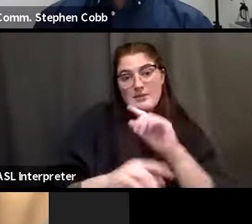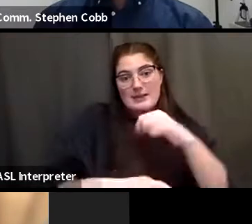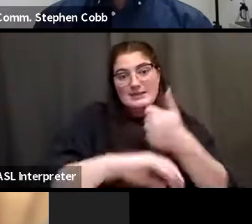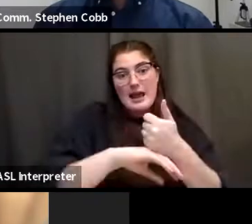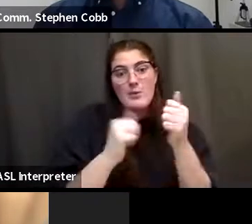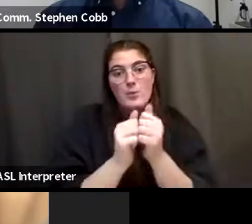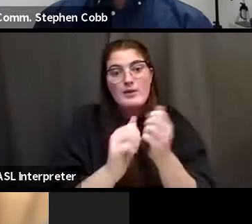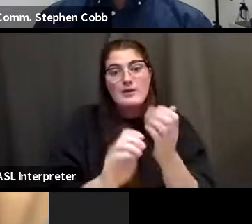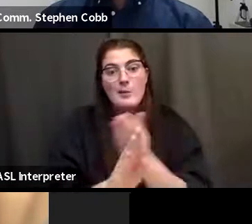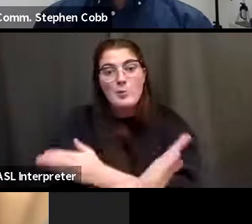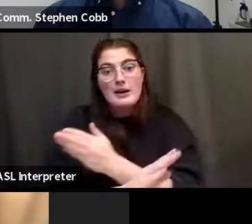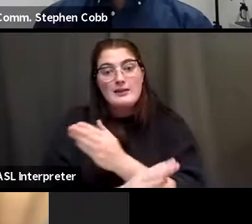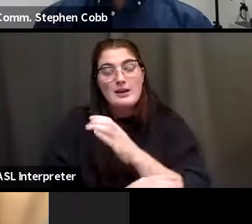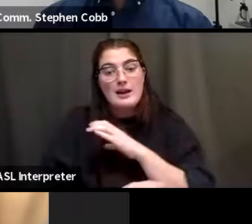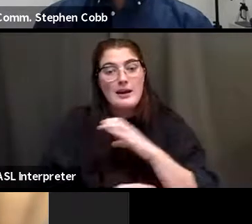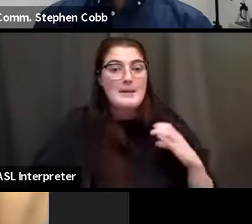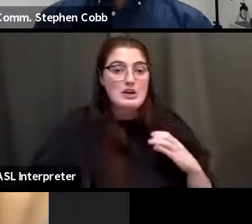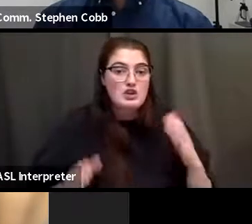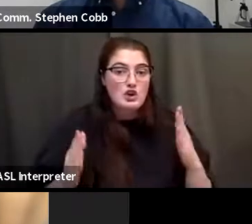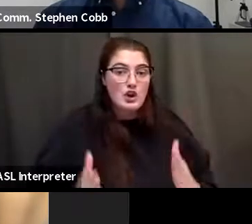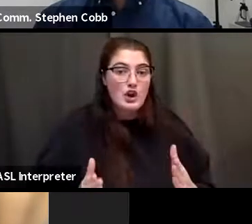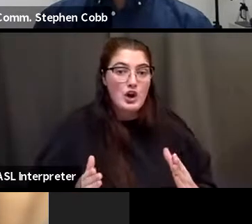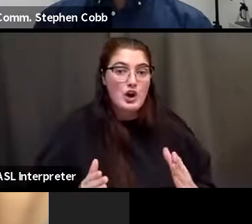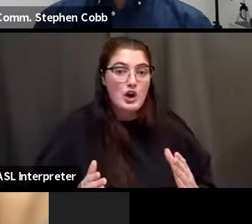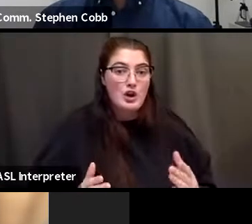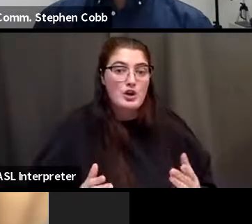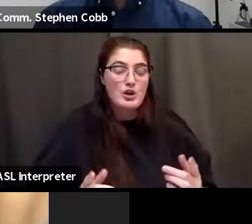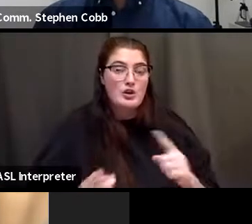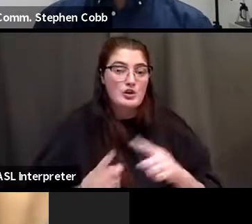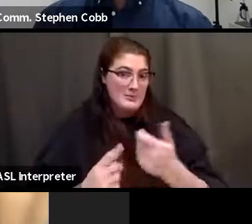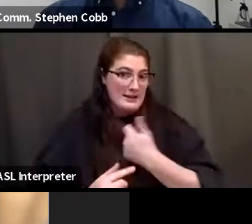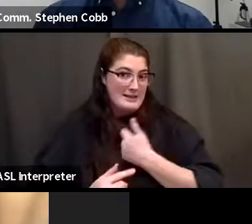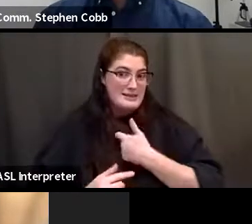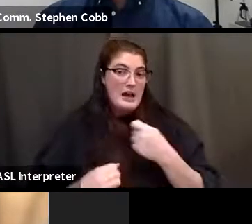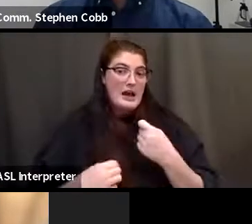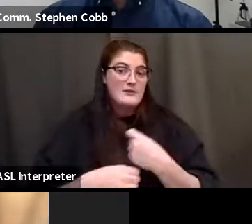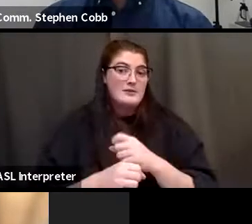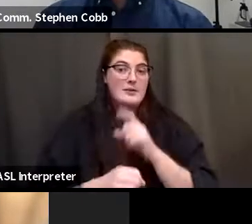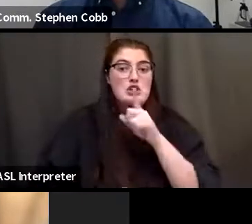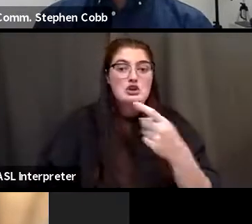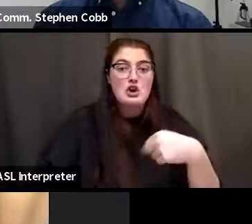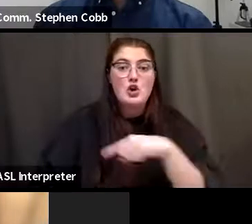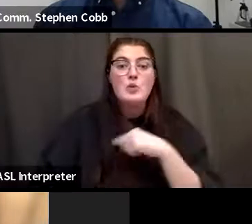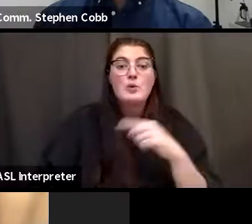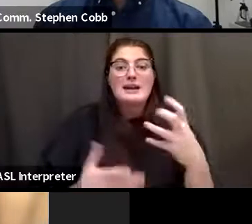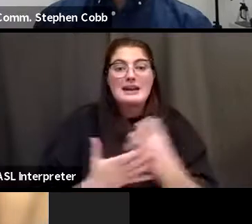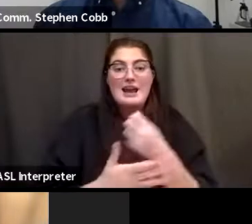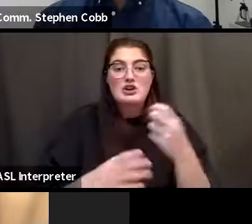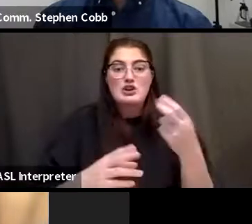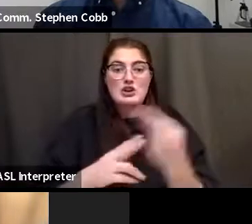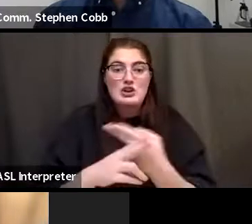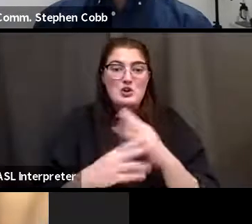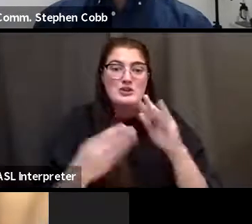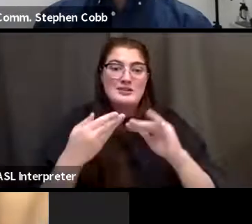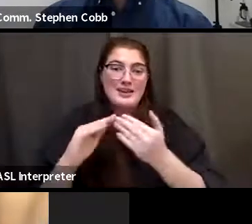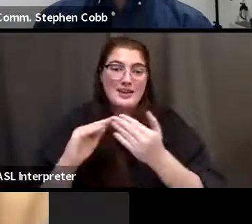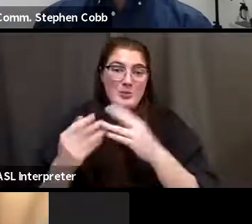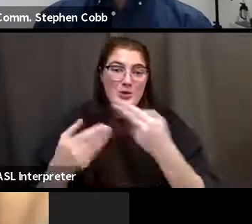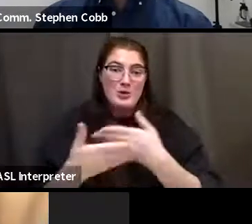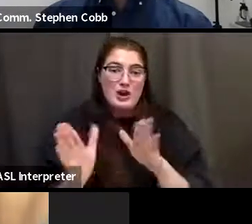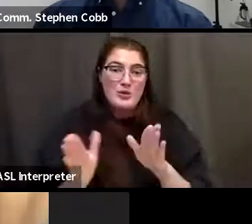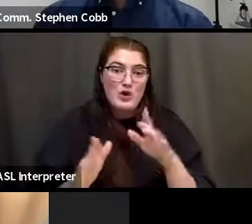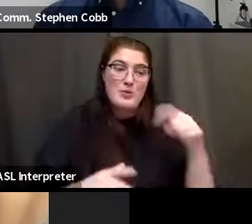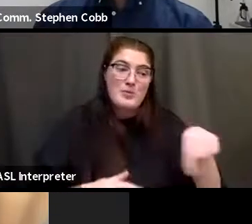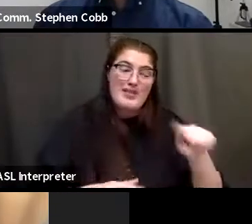the previous commissioner to myself in terms of making sure that we actually get to use the community room that they're required to